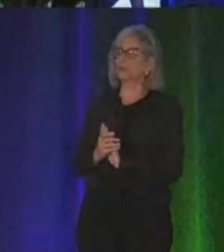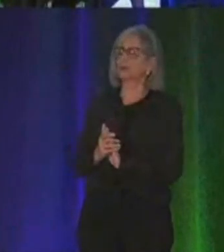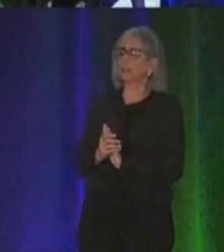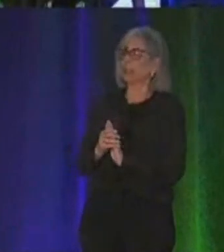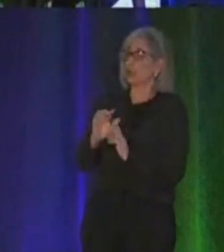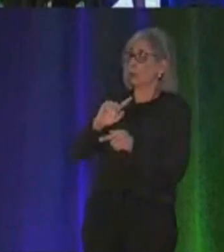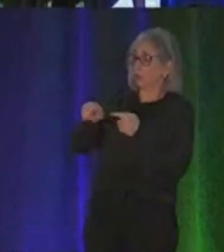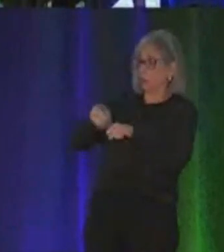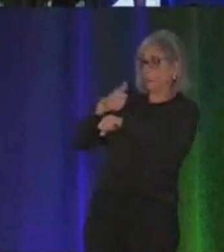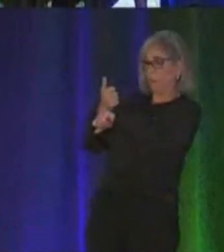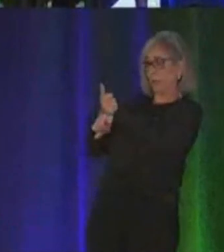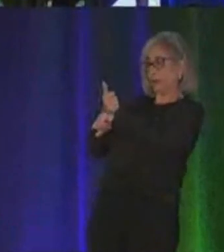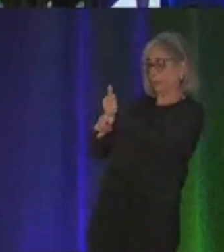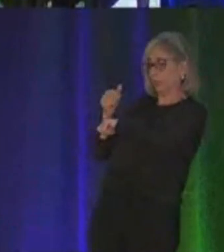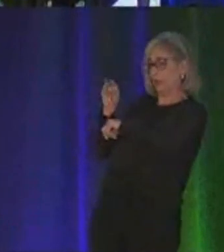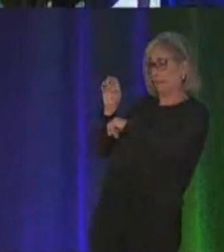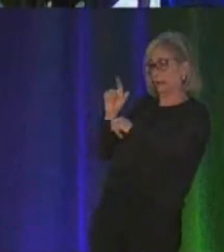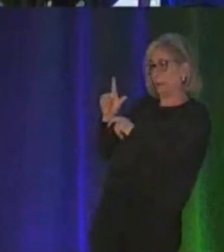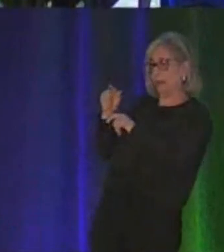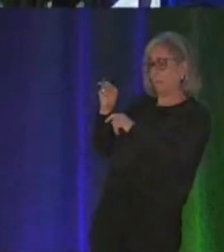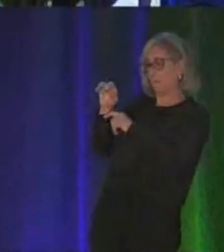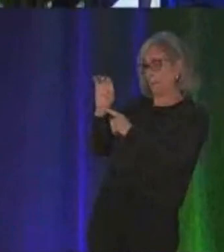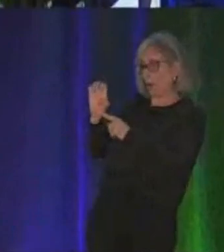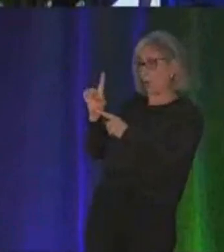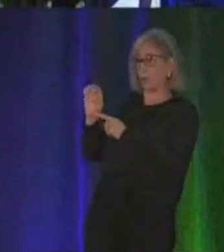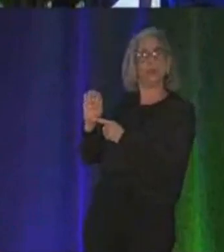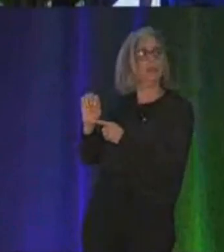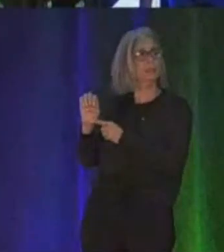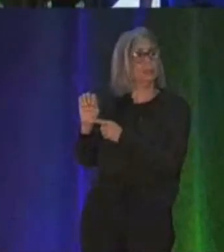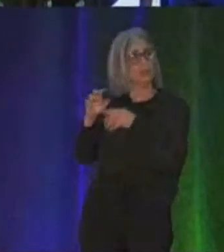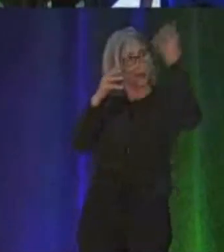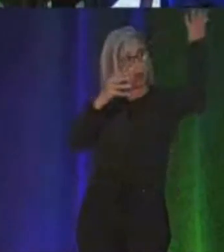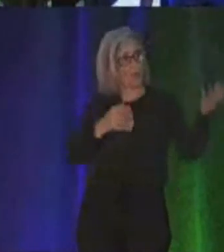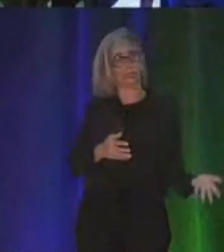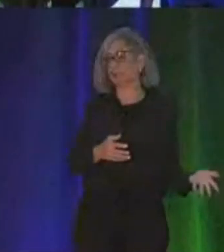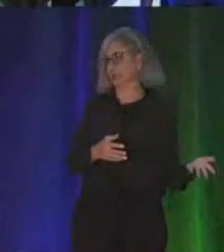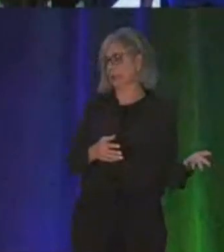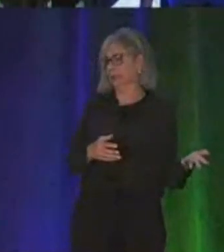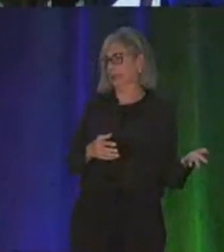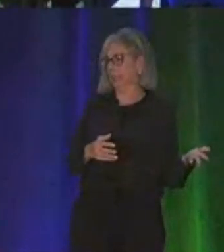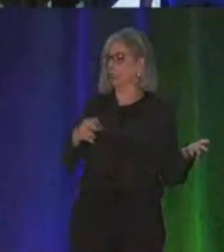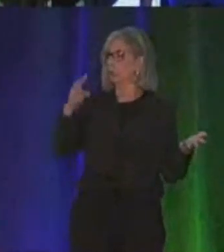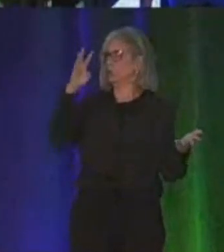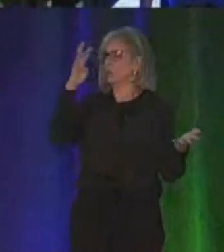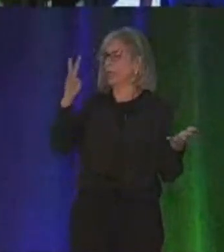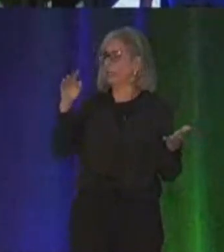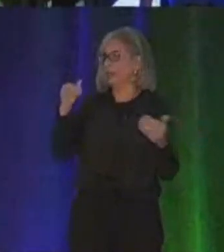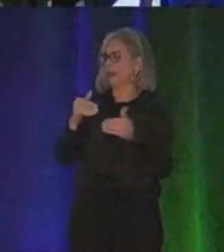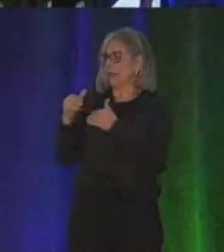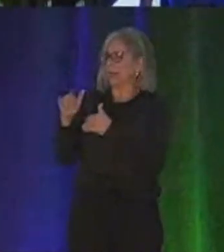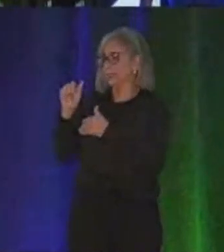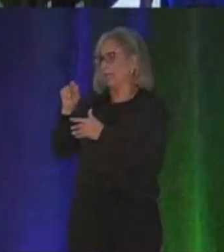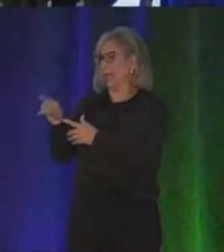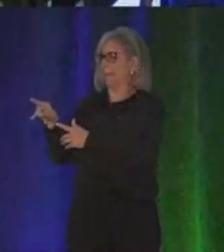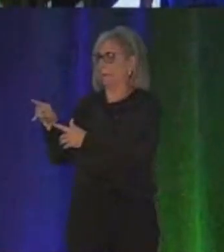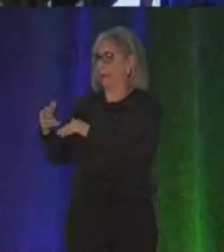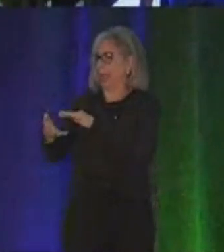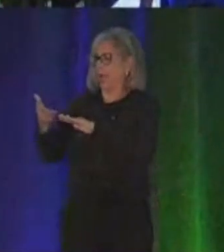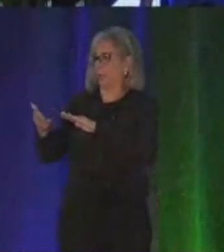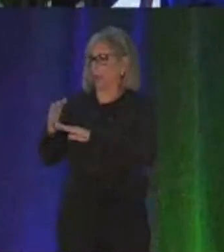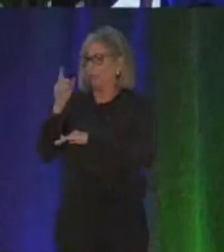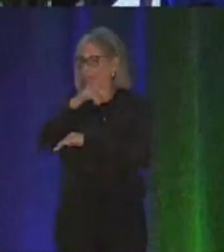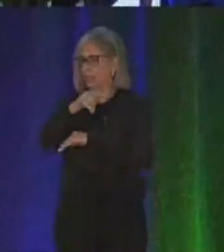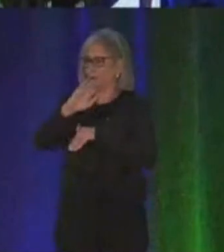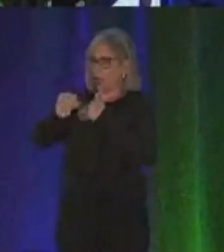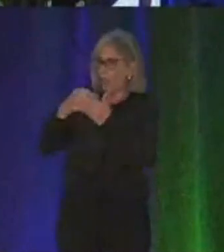So when you build it in minimal mode, you get all of this stuff. And this is just I did a create next app, and I ran a build in standalone mode, and you